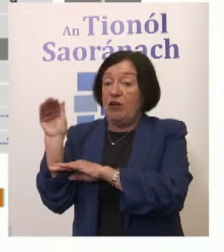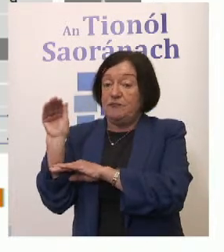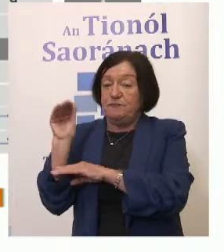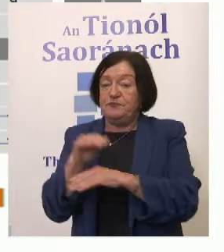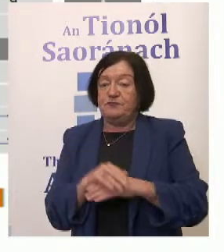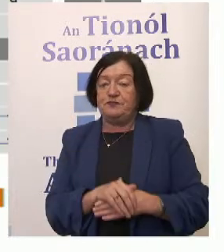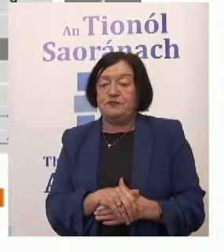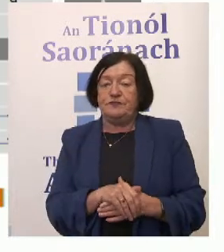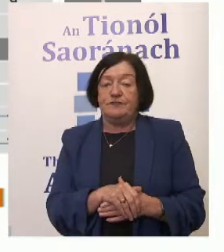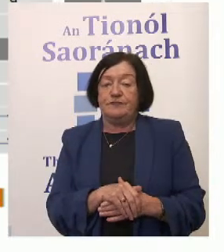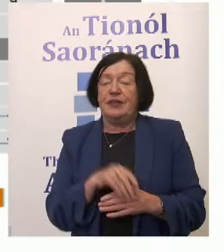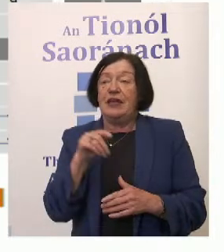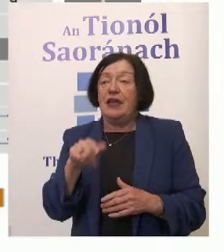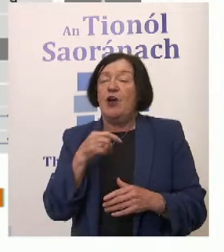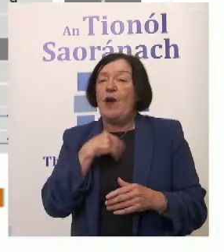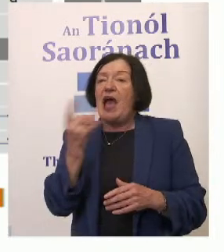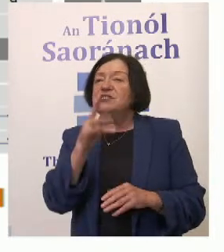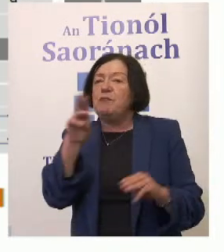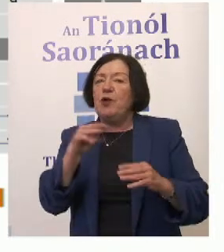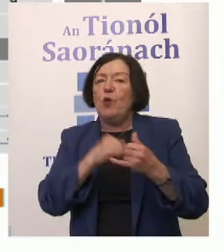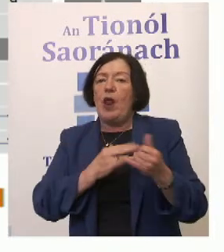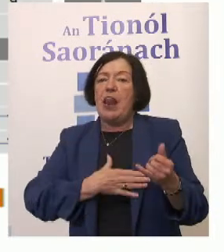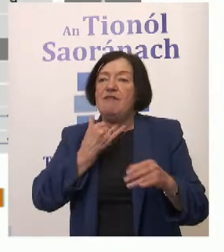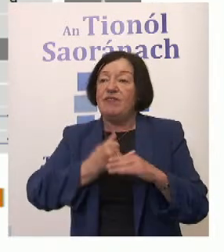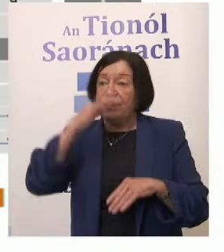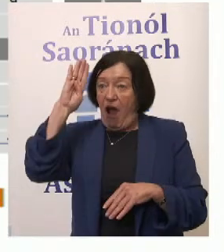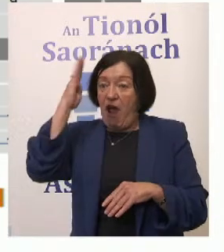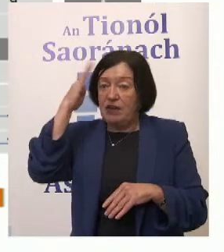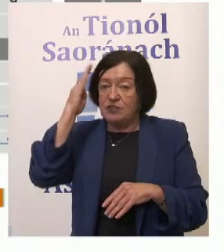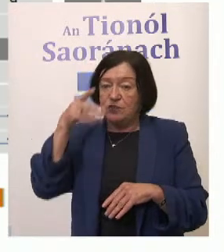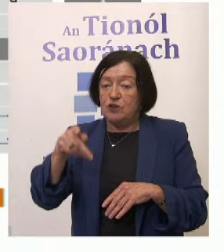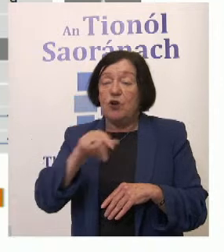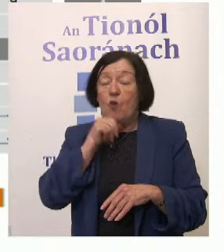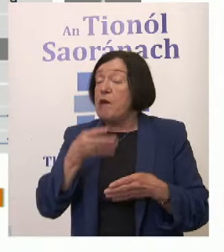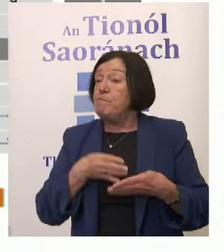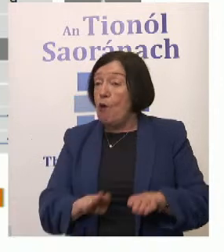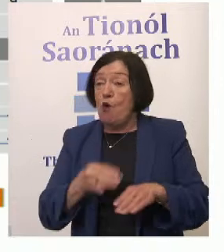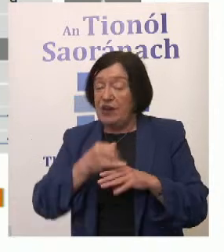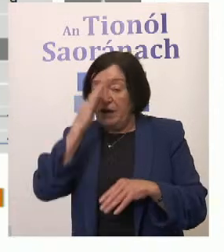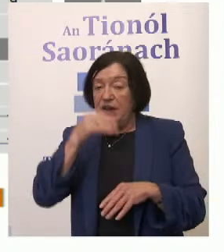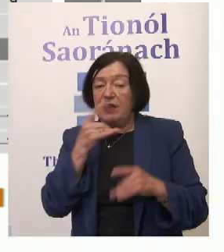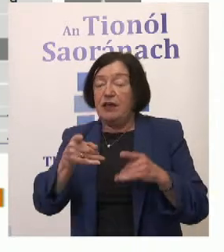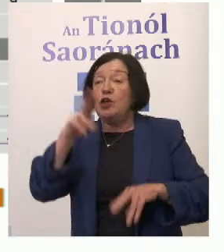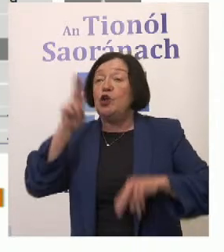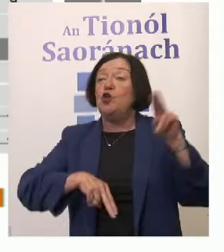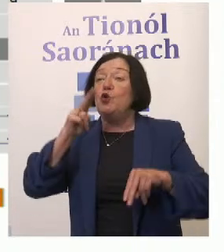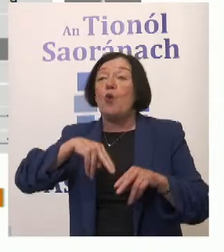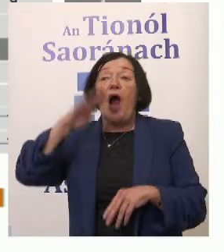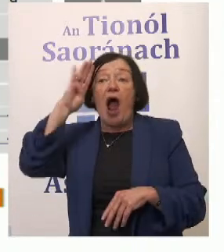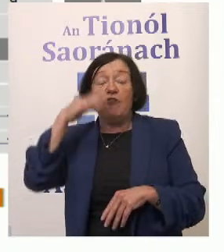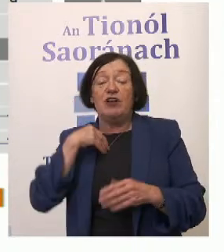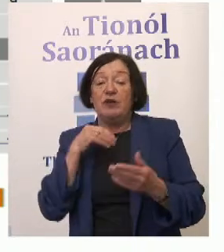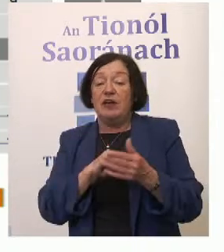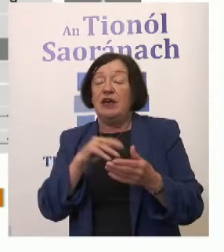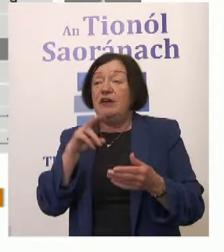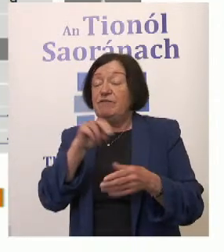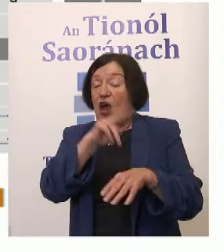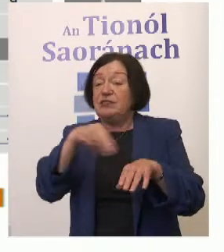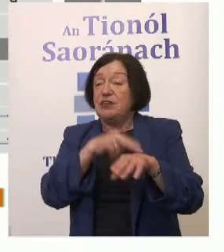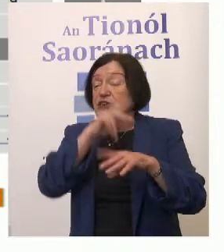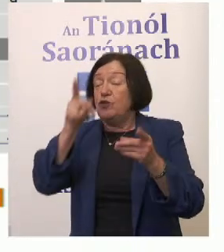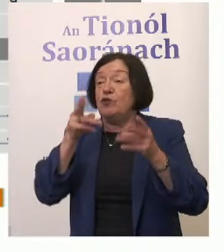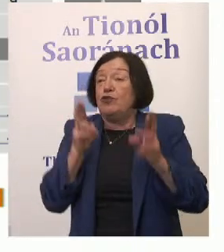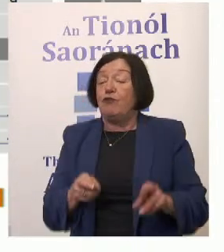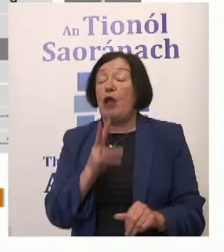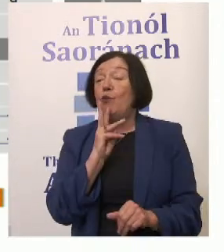And in it then we asked people who live in Ireland, who weren't born in Ireland. I call them New Irish. We've got non-national. I don't know the right